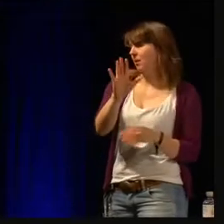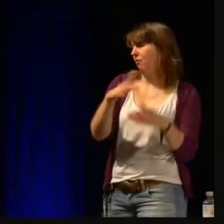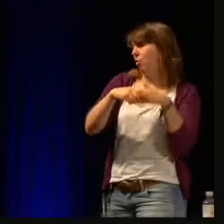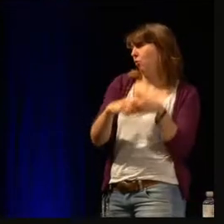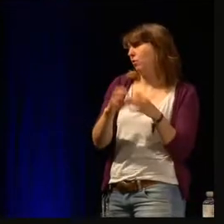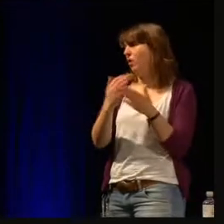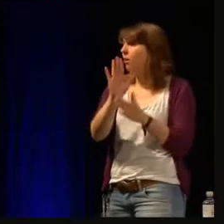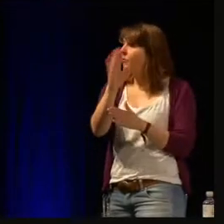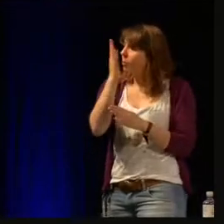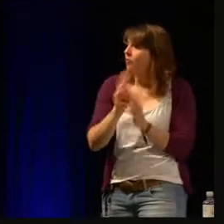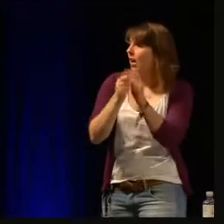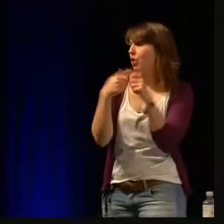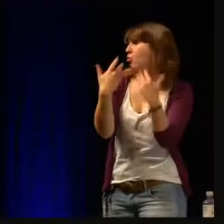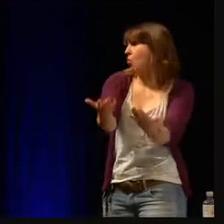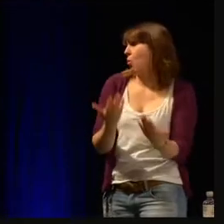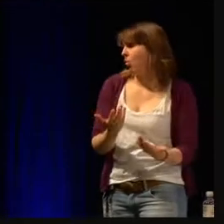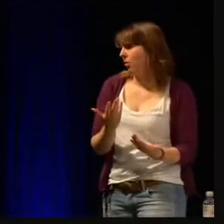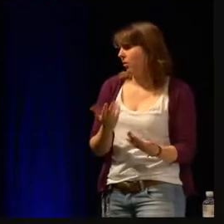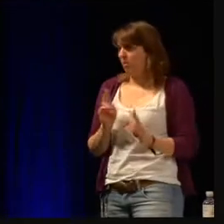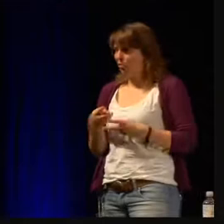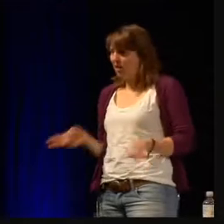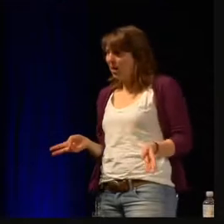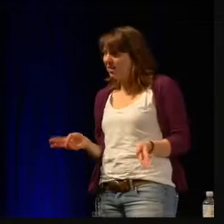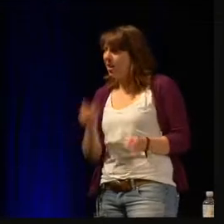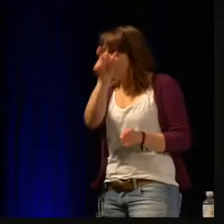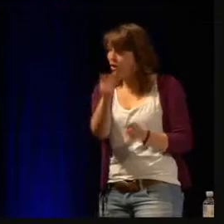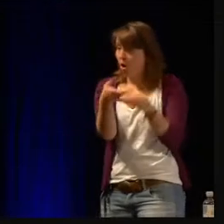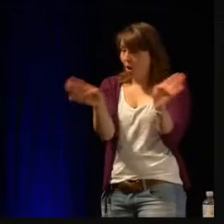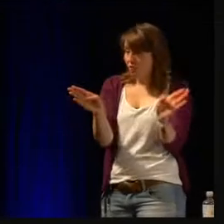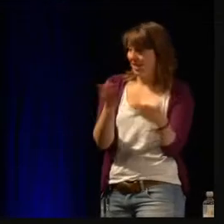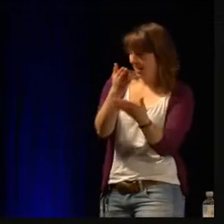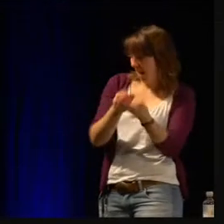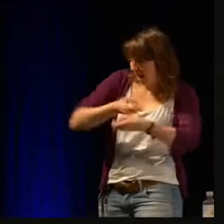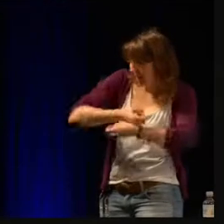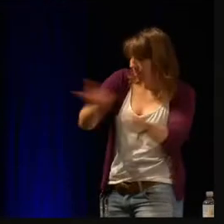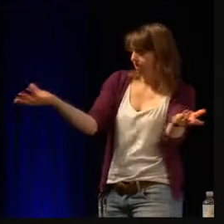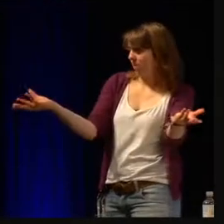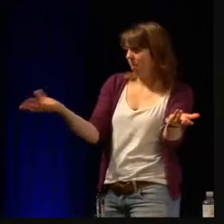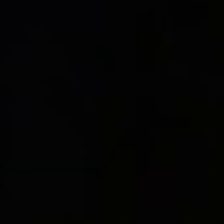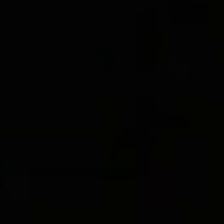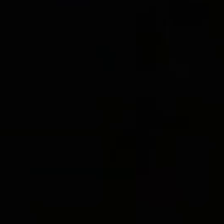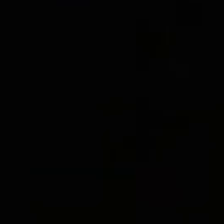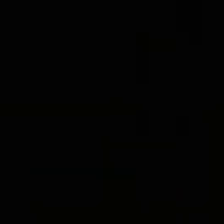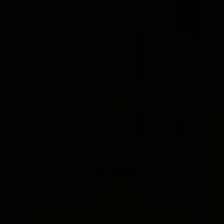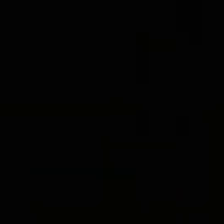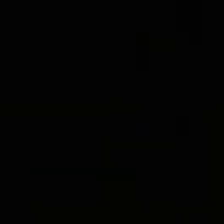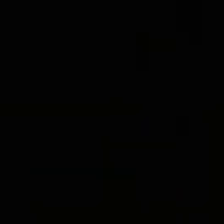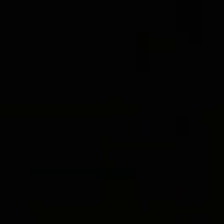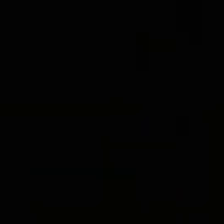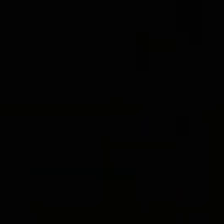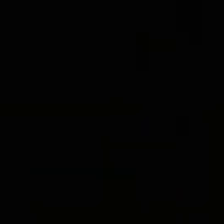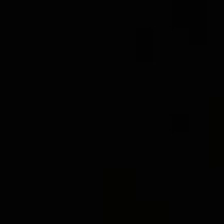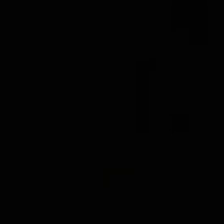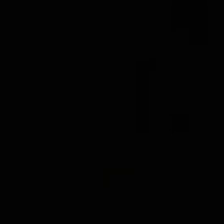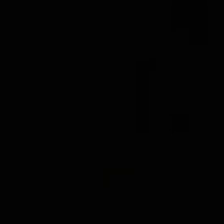hell. I don't see their baby photos because I don't know them very well, but actually the person shared their photos with everybody, but